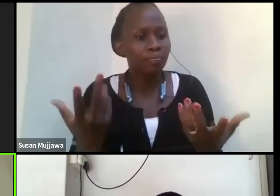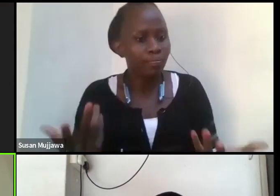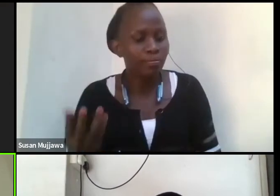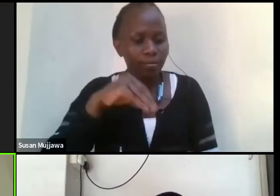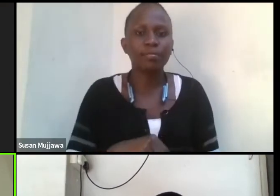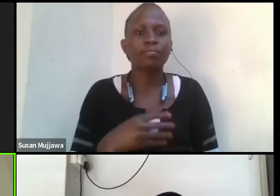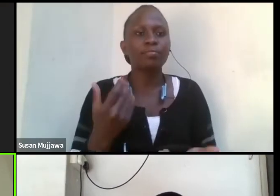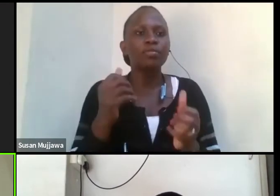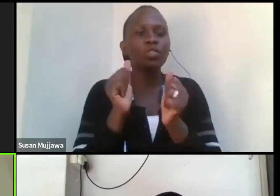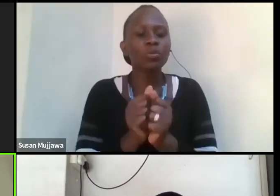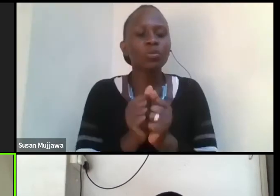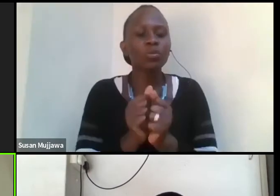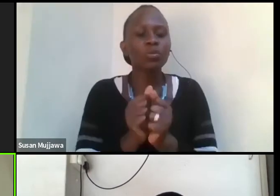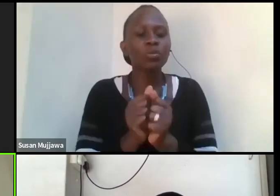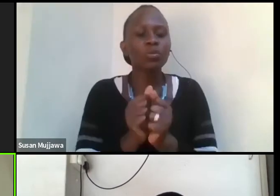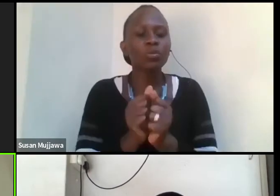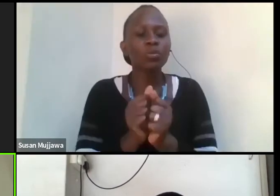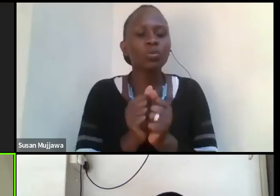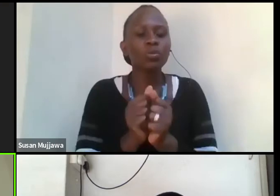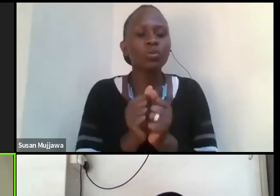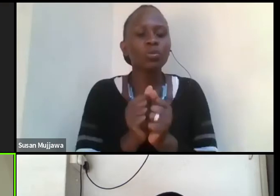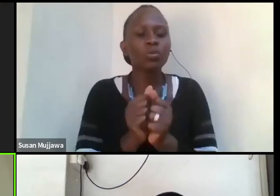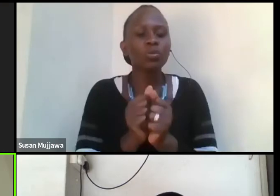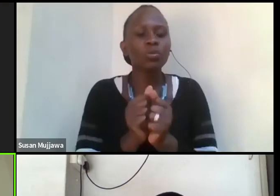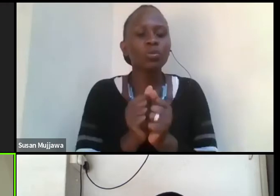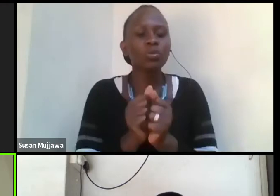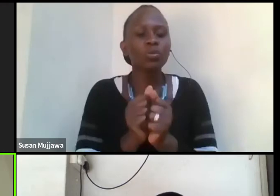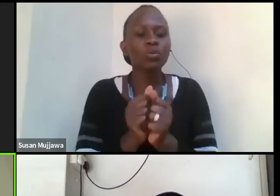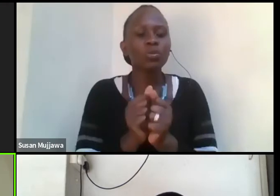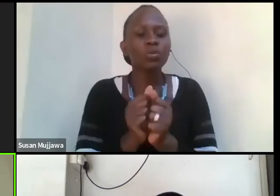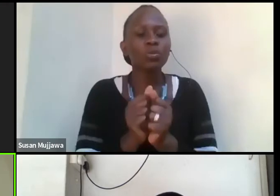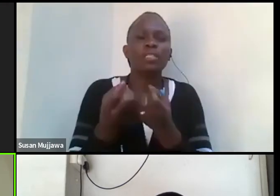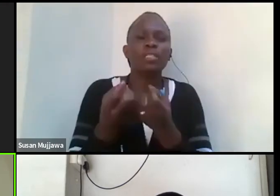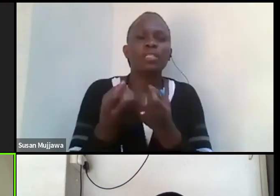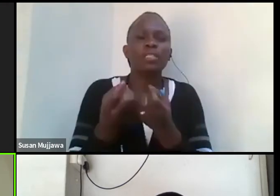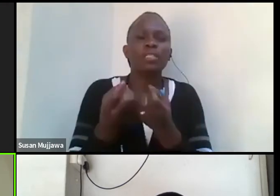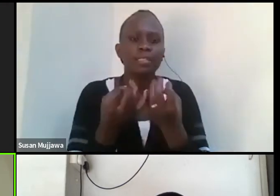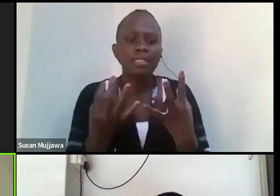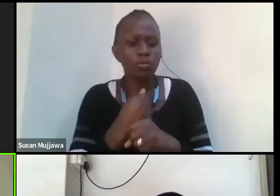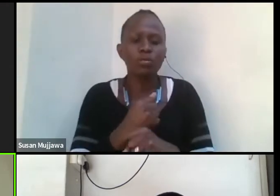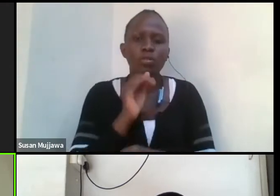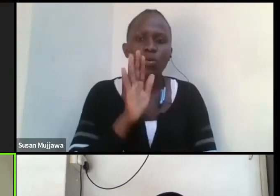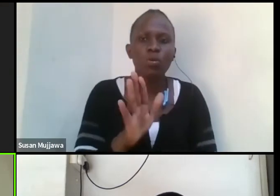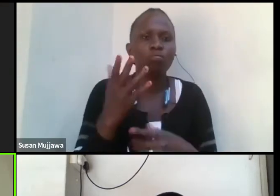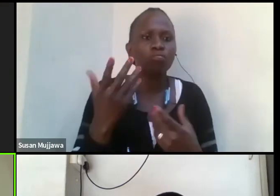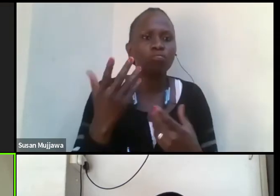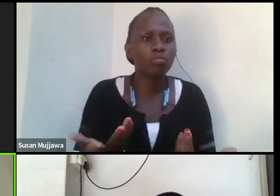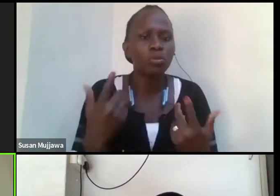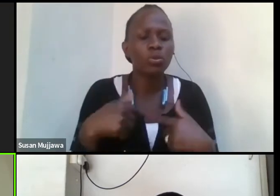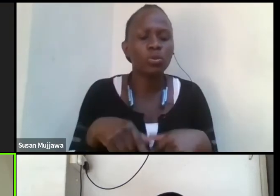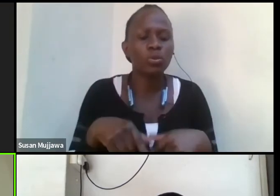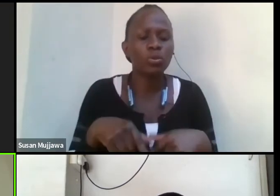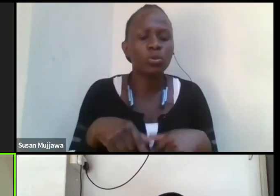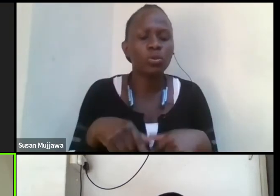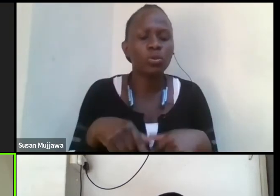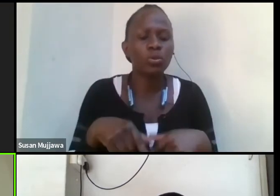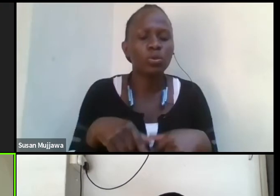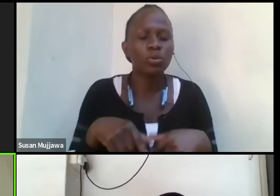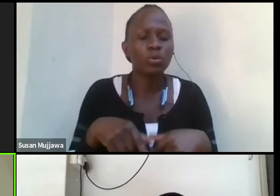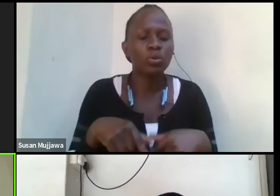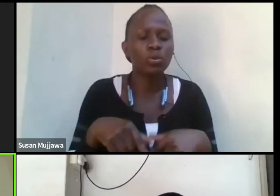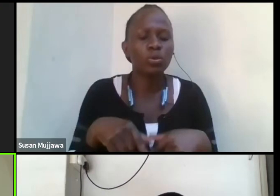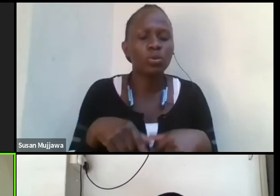trucks, we have had to be innovative there. So consultants, we need consultants for